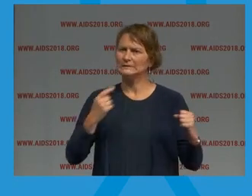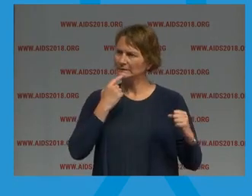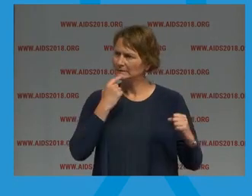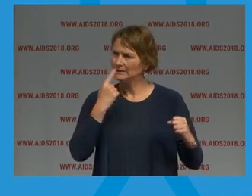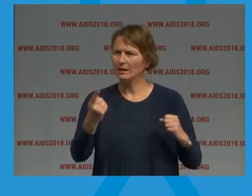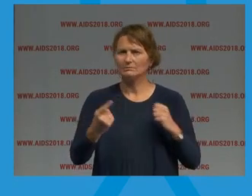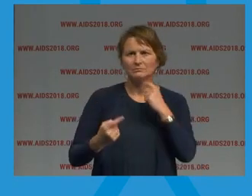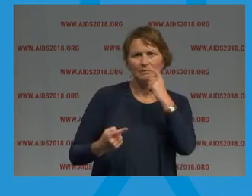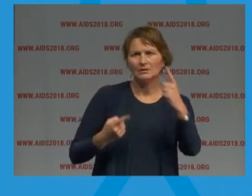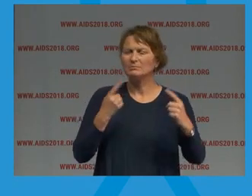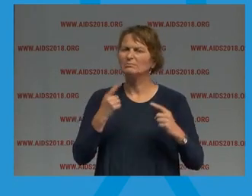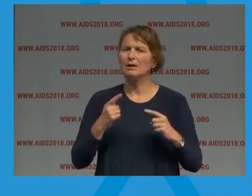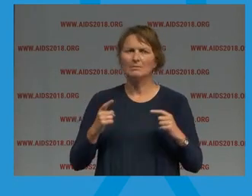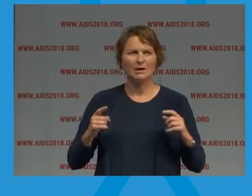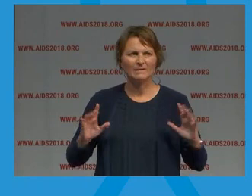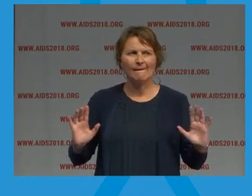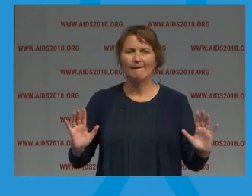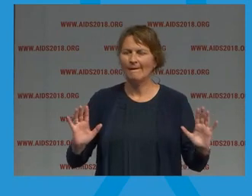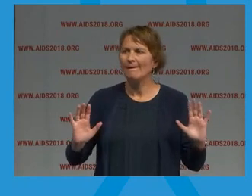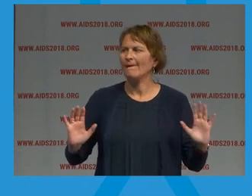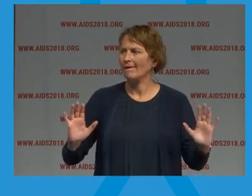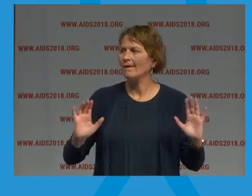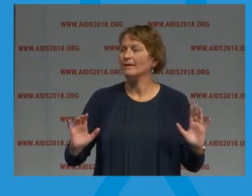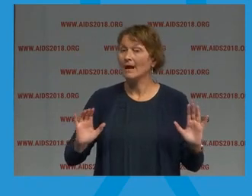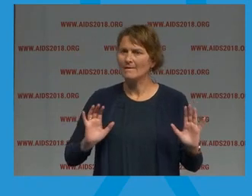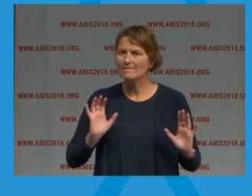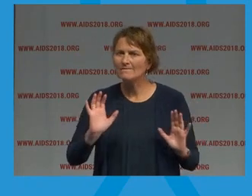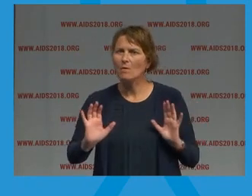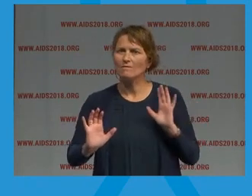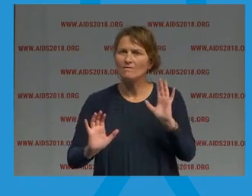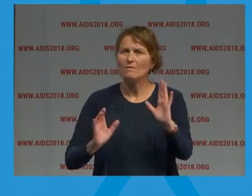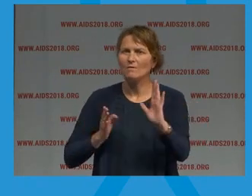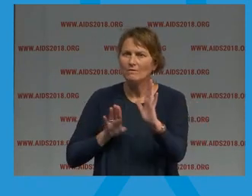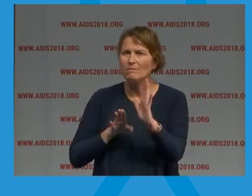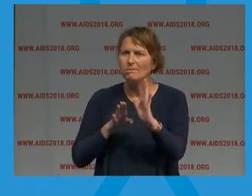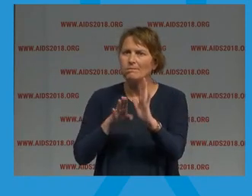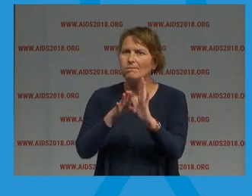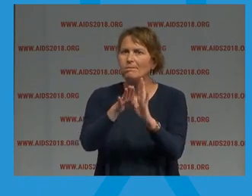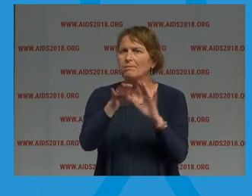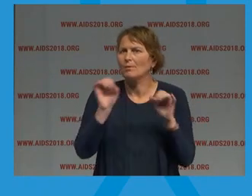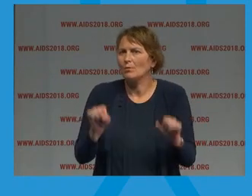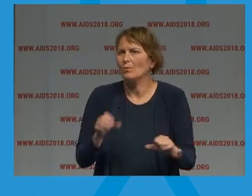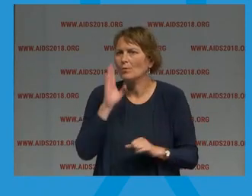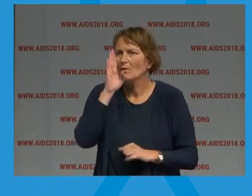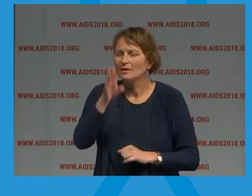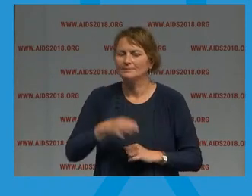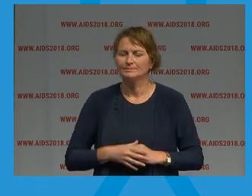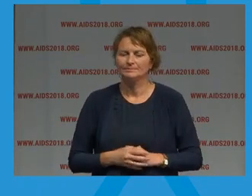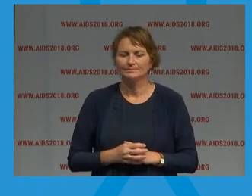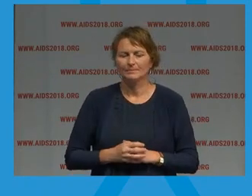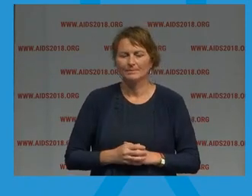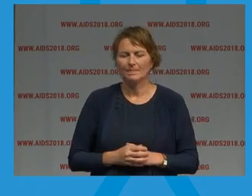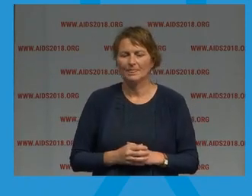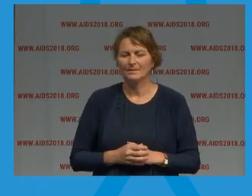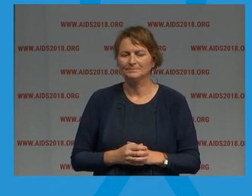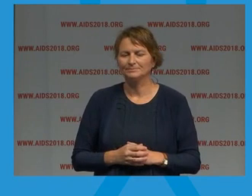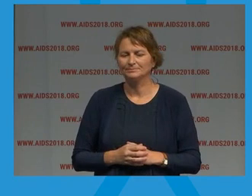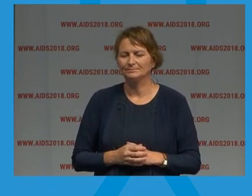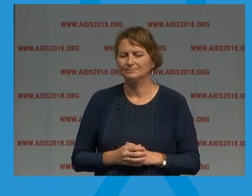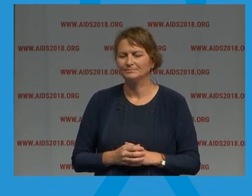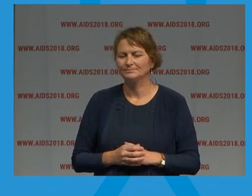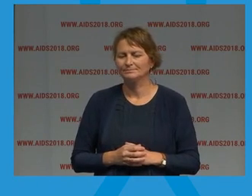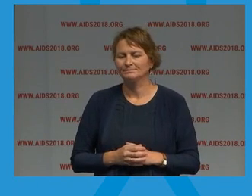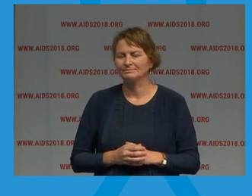about pushing forward and constantly moving forward. Thank you. No, if I can, thanks, Mercy. If I can